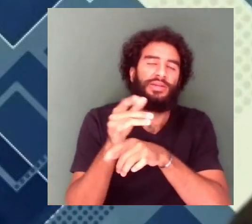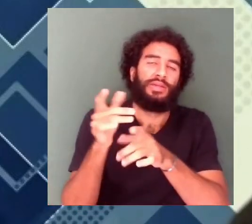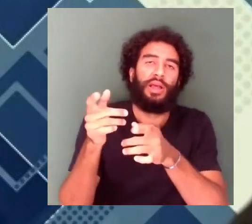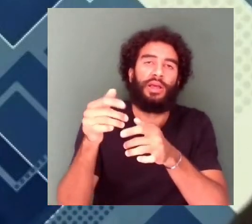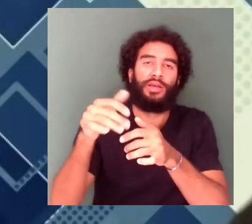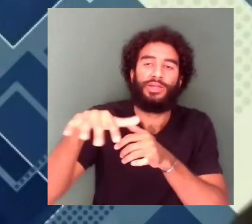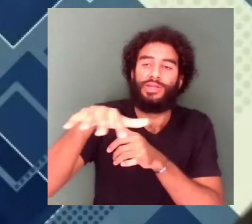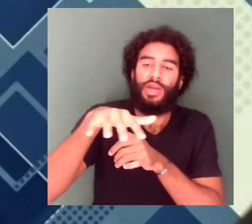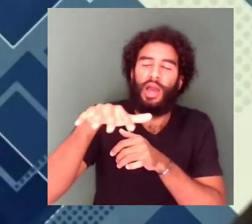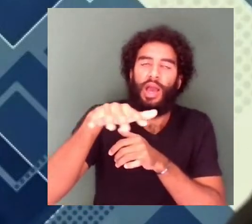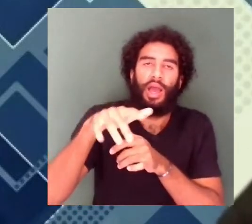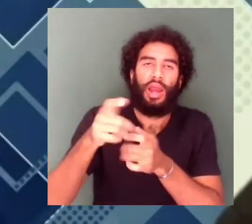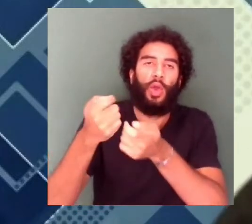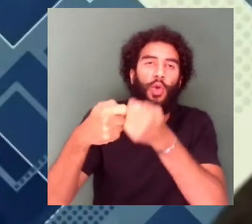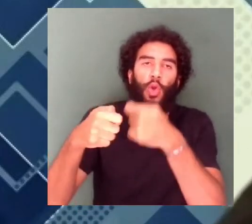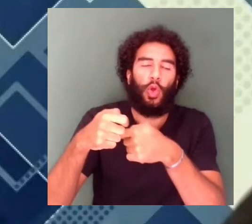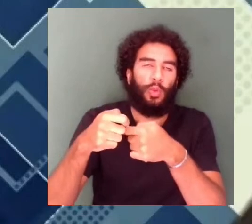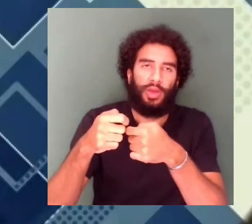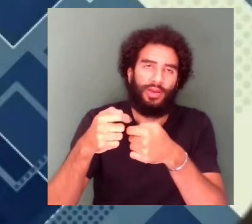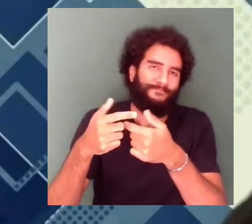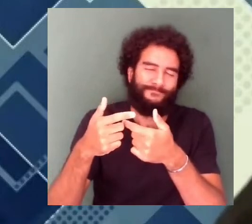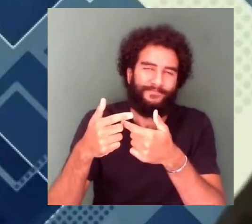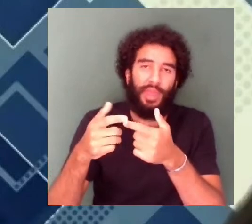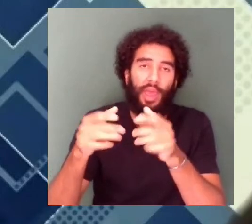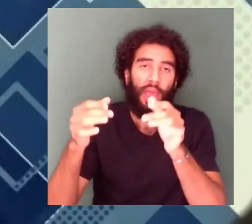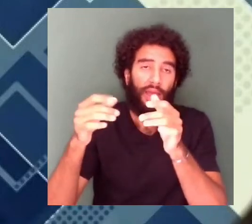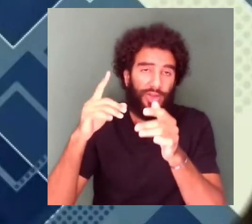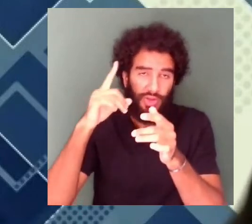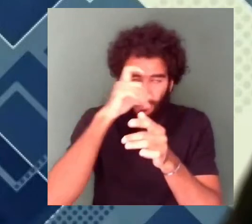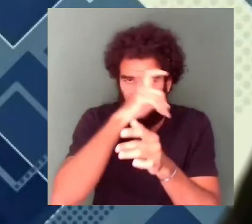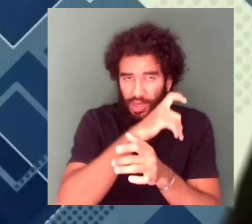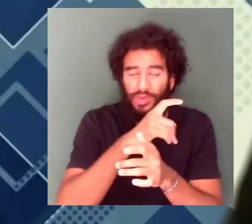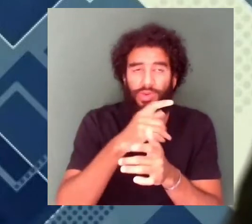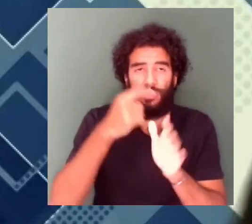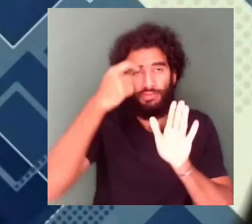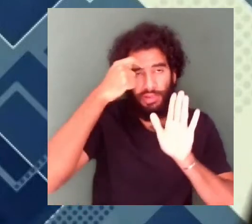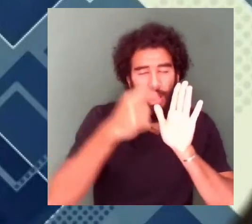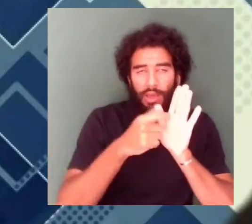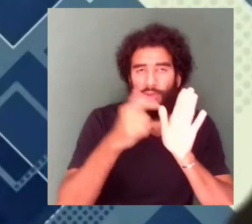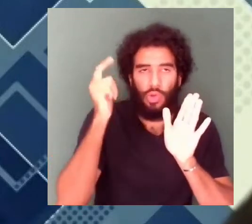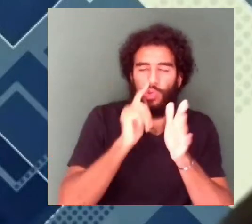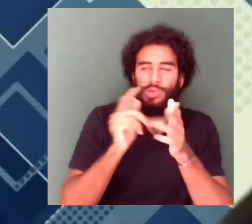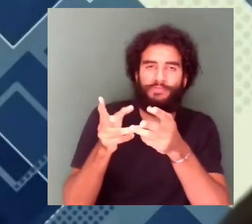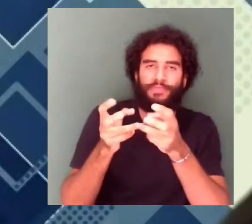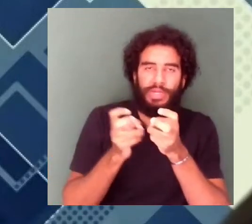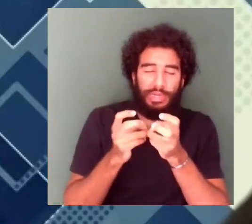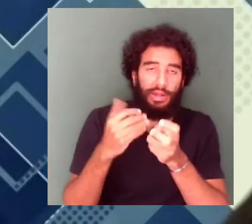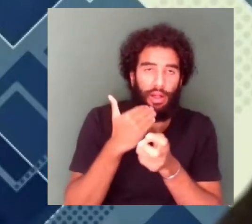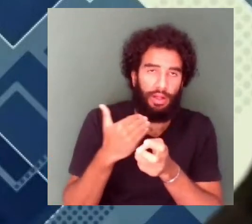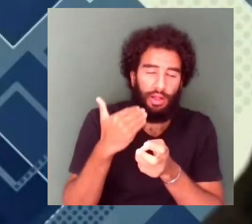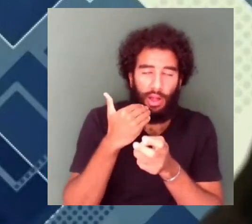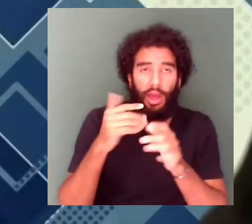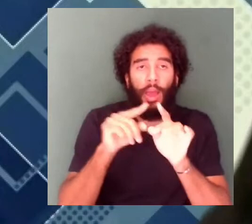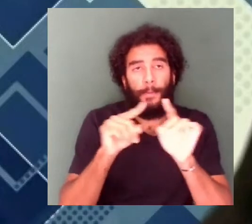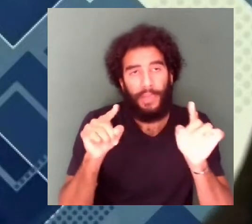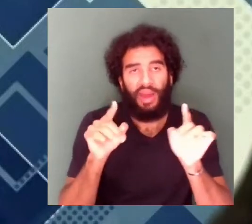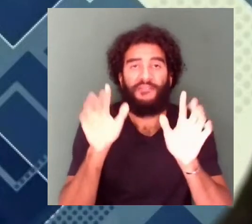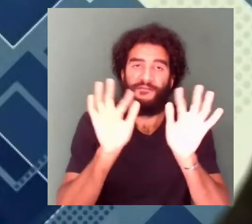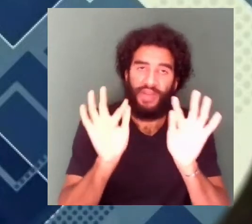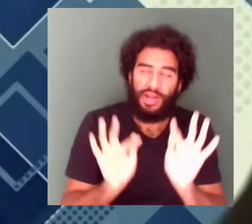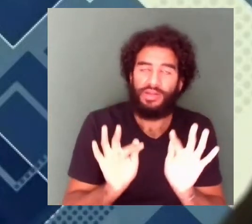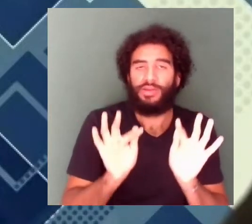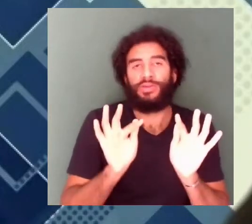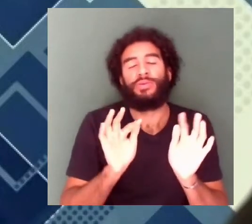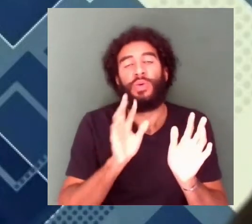commercial promotion that this tool is not able to identify, monitor, and notify, but we're very happy with